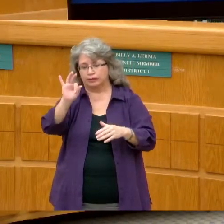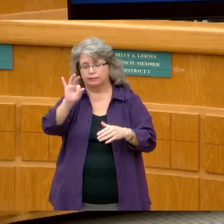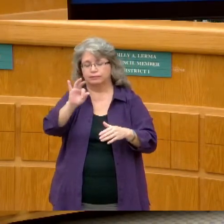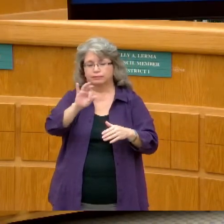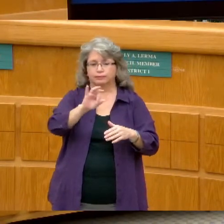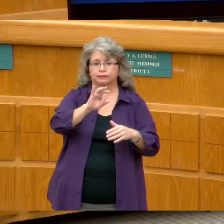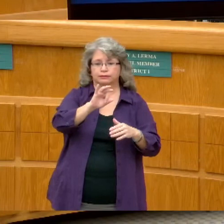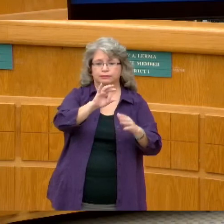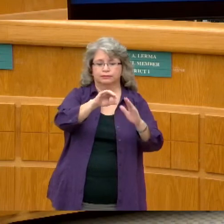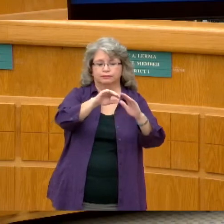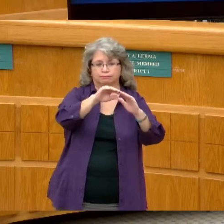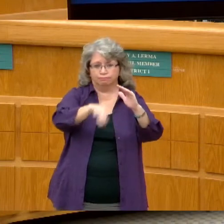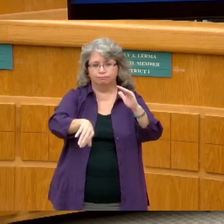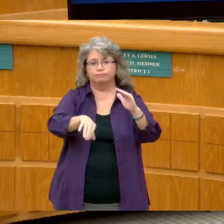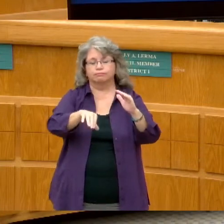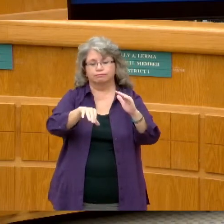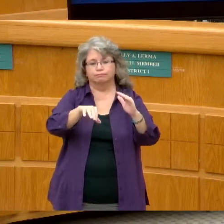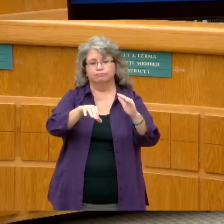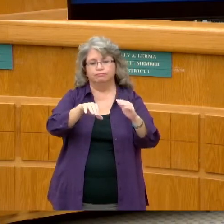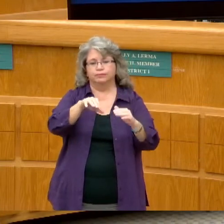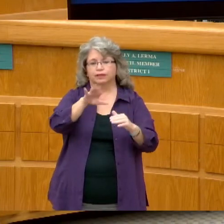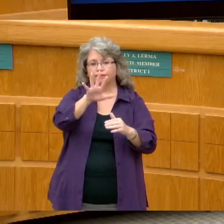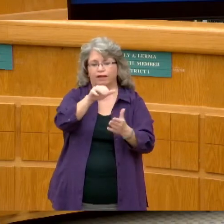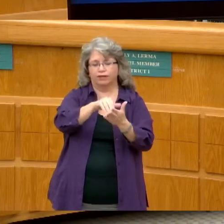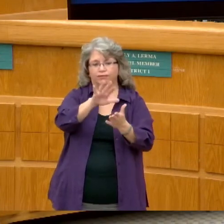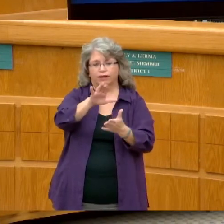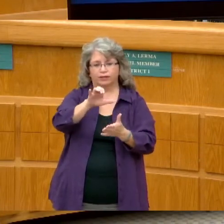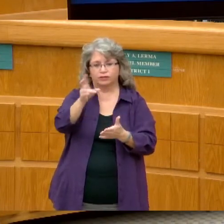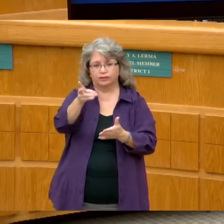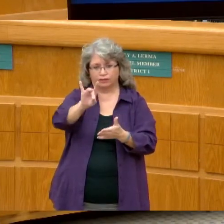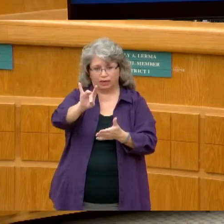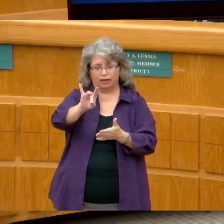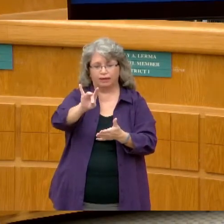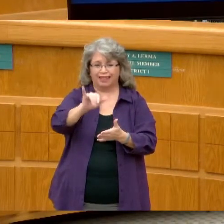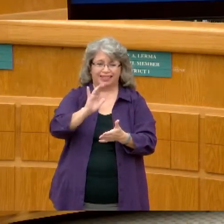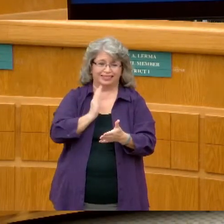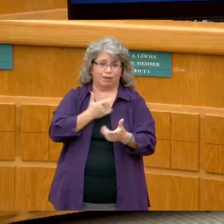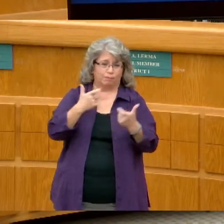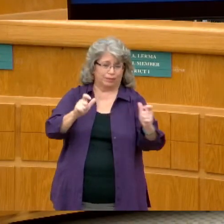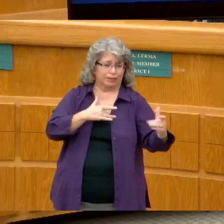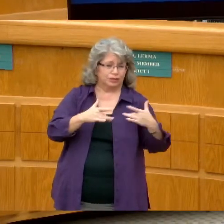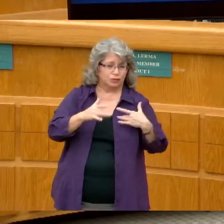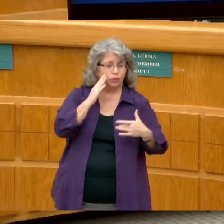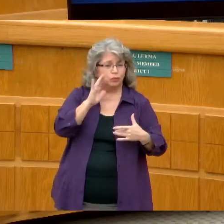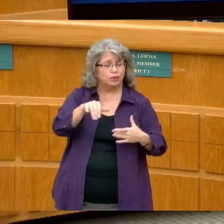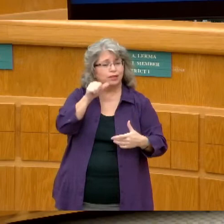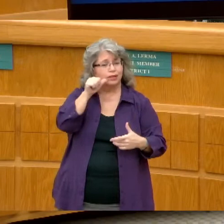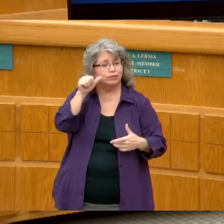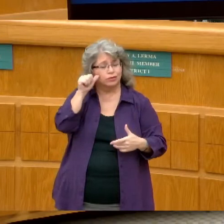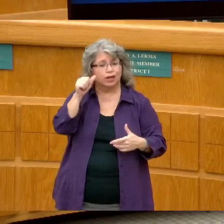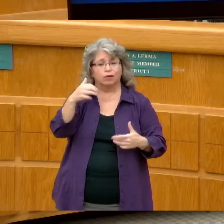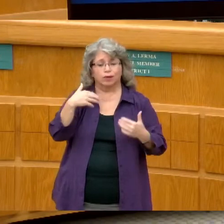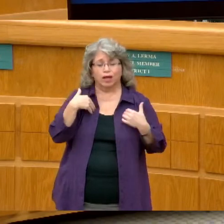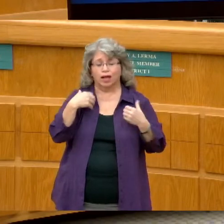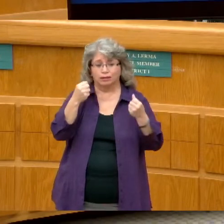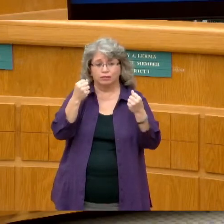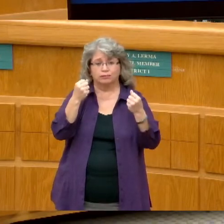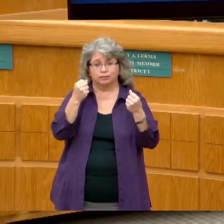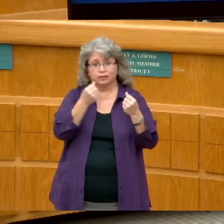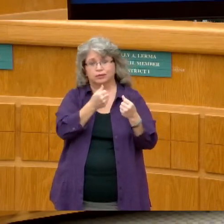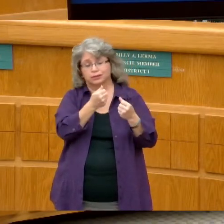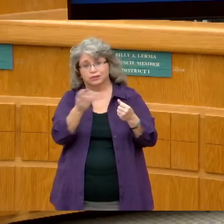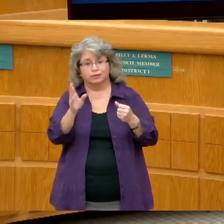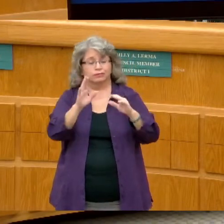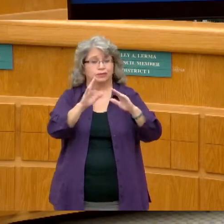younger at 5578. So that's really where our concern is. And, you know, yesterday we had hospitalizations at Driscoll,